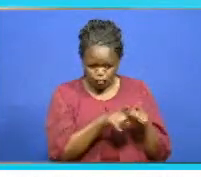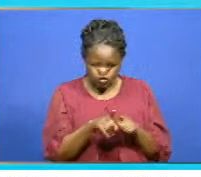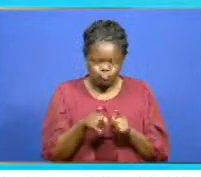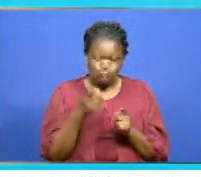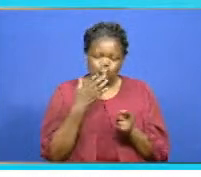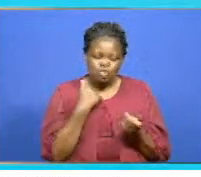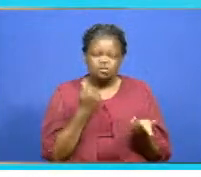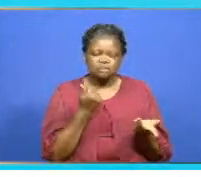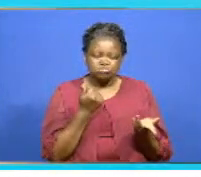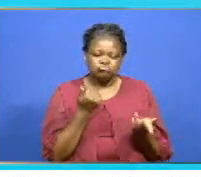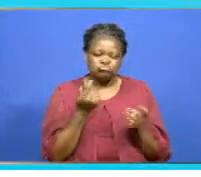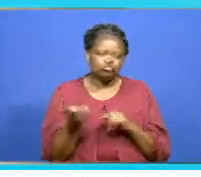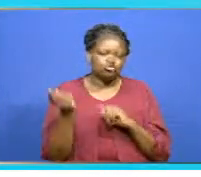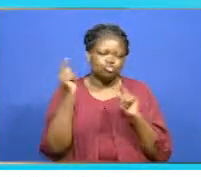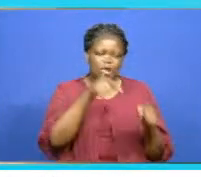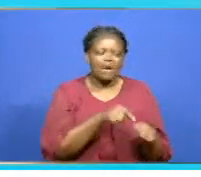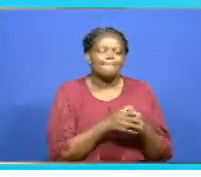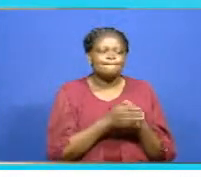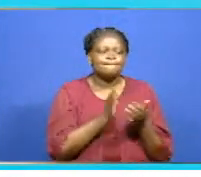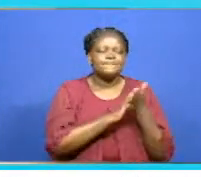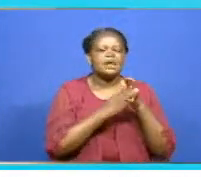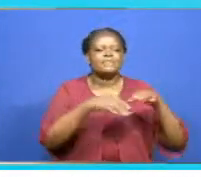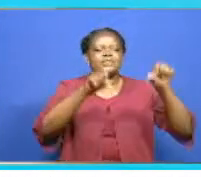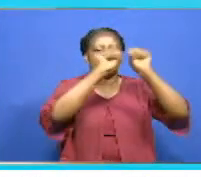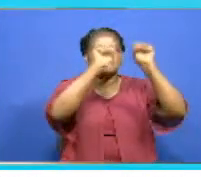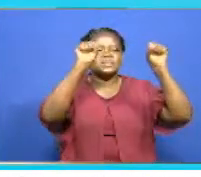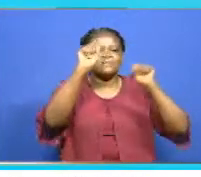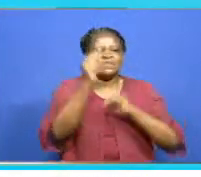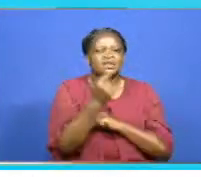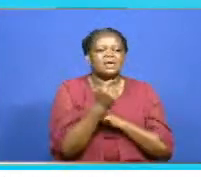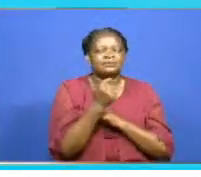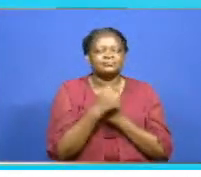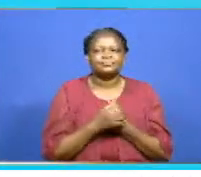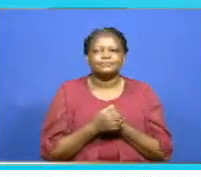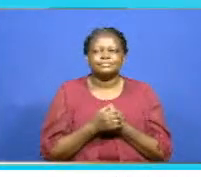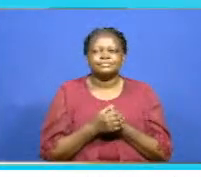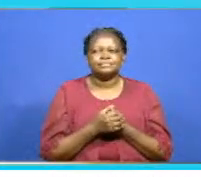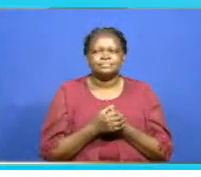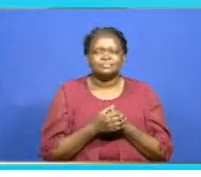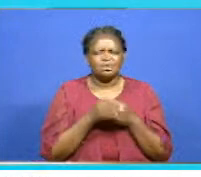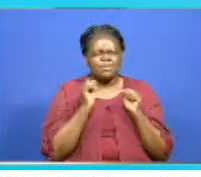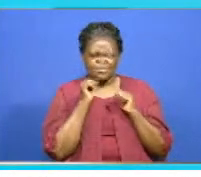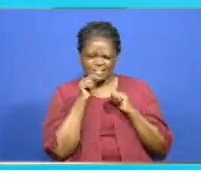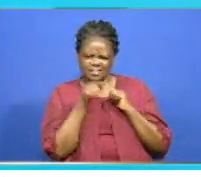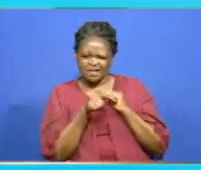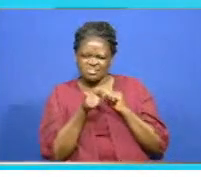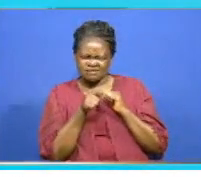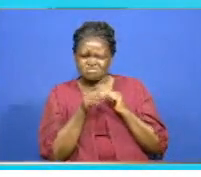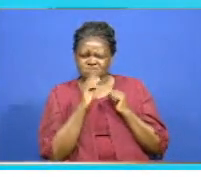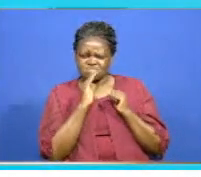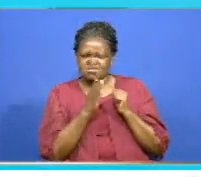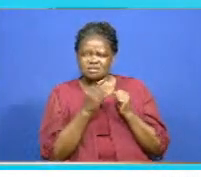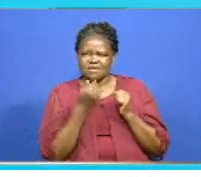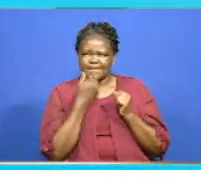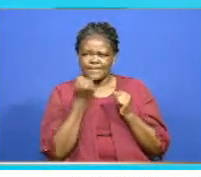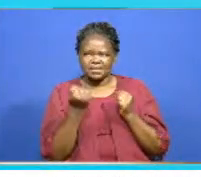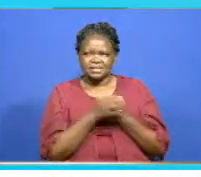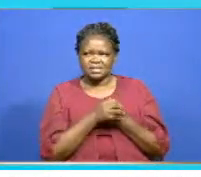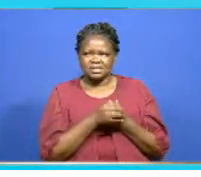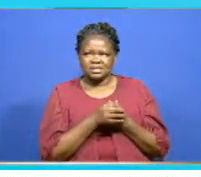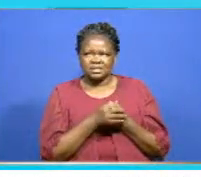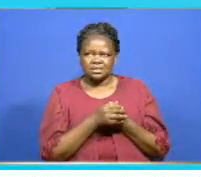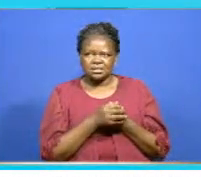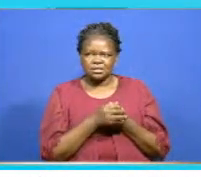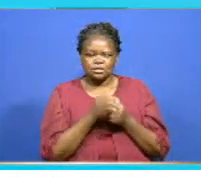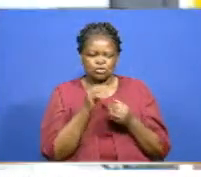of the cake, that is the presidency. Now his entrant. Could have this been his best